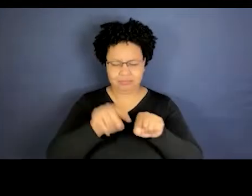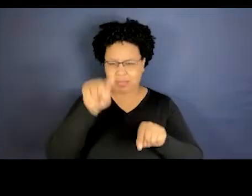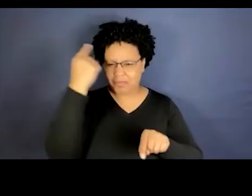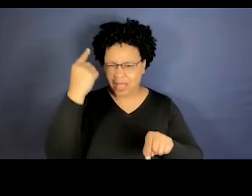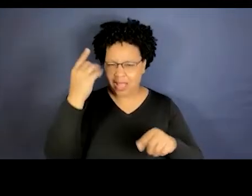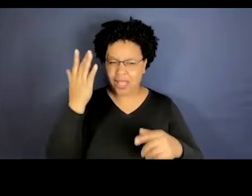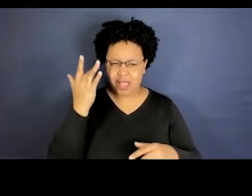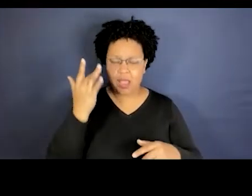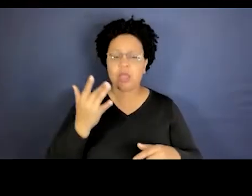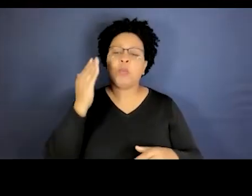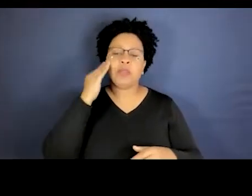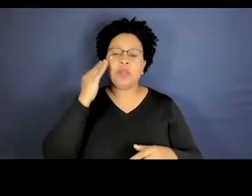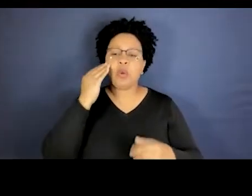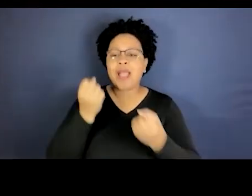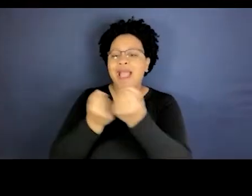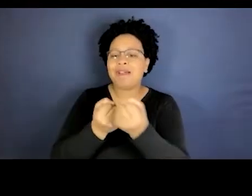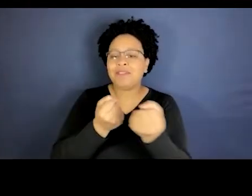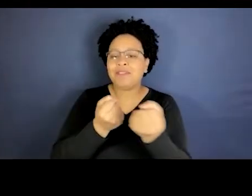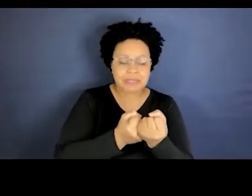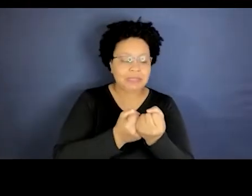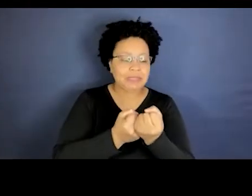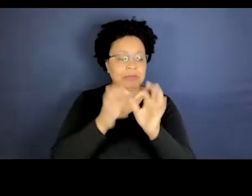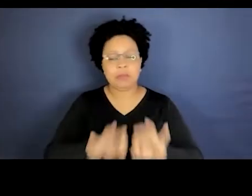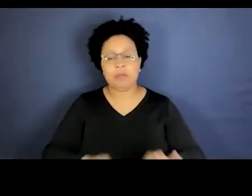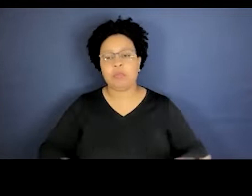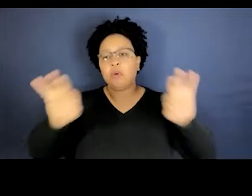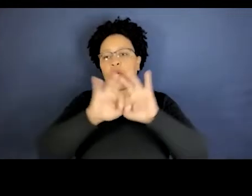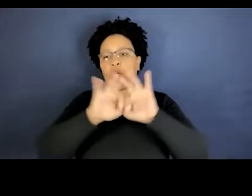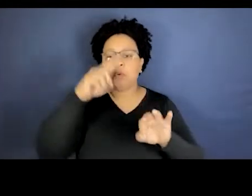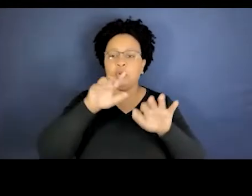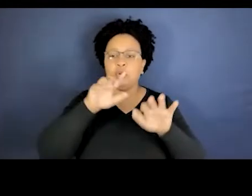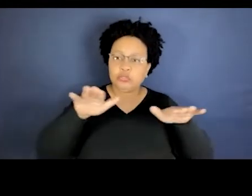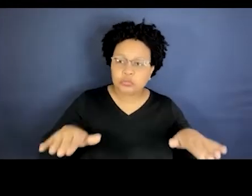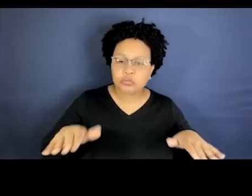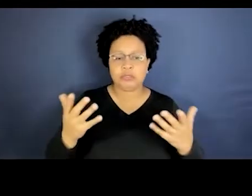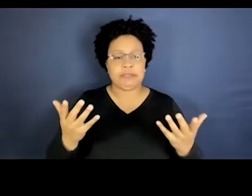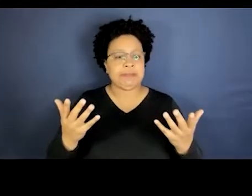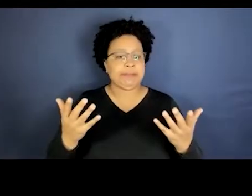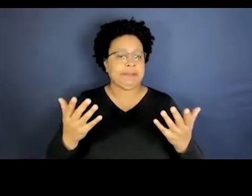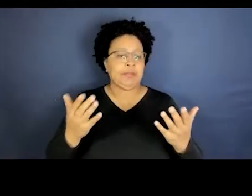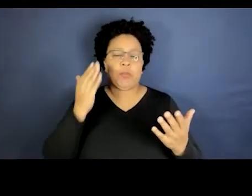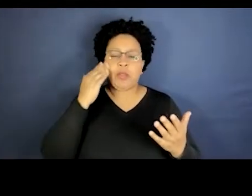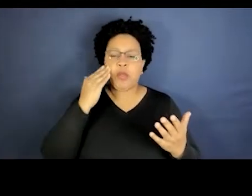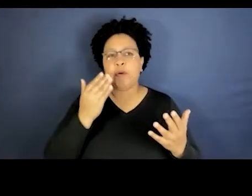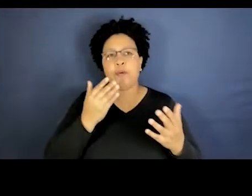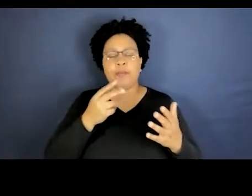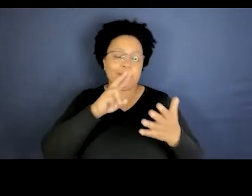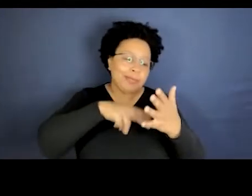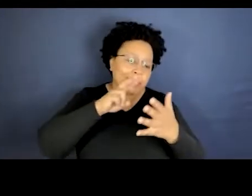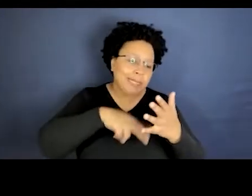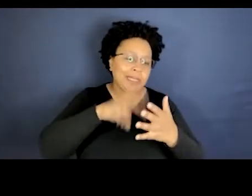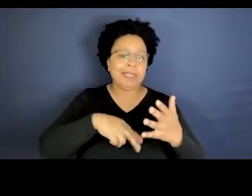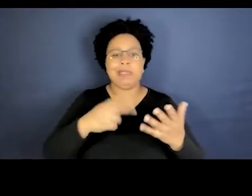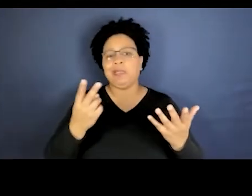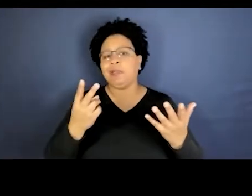that advocacy is so important for children, right? We know through the literature, we know through our experiences that every child needs